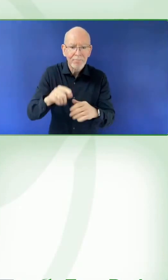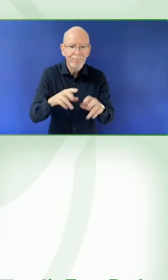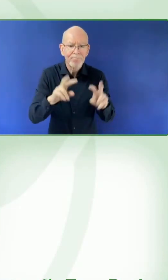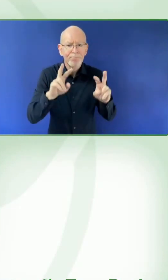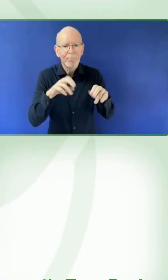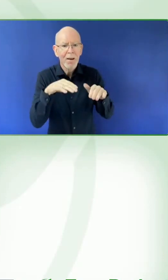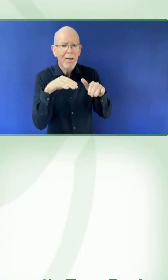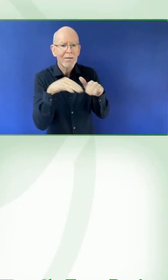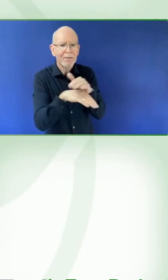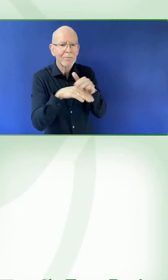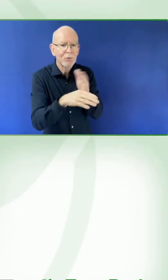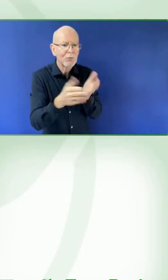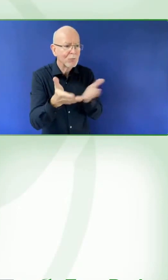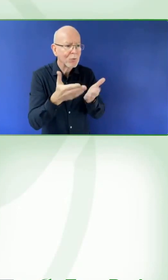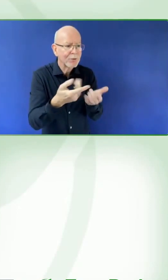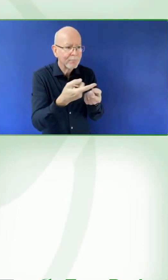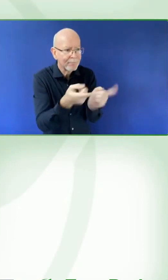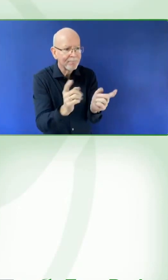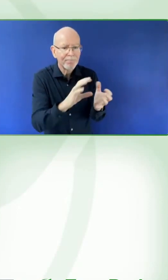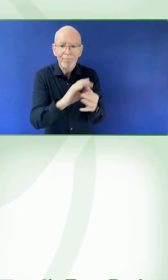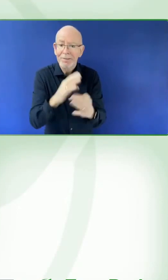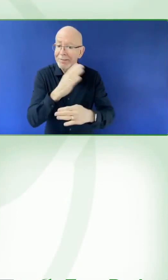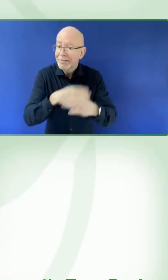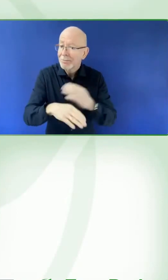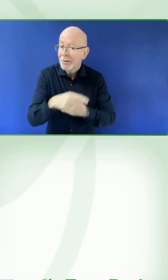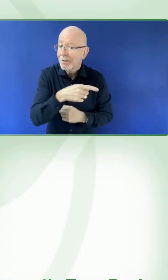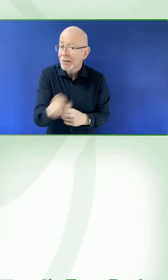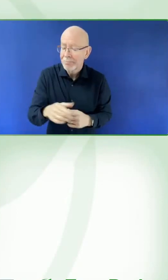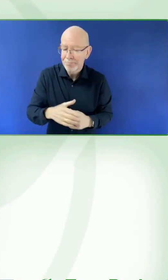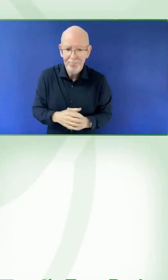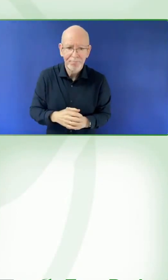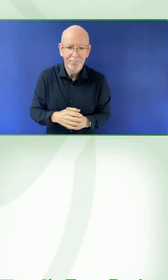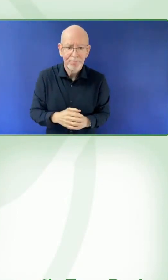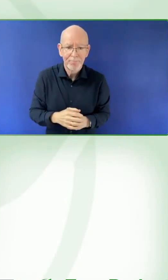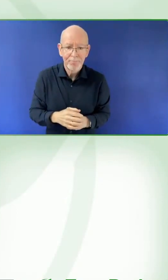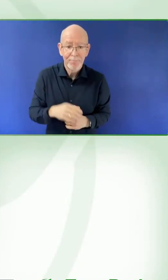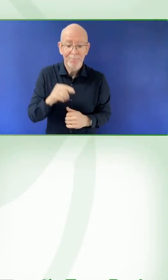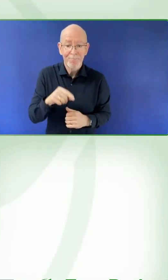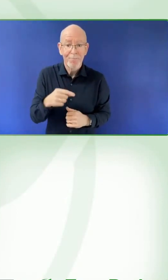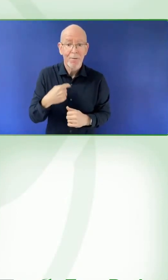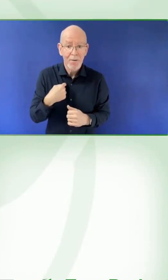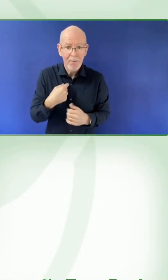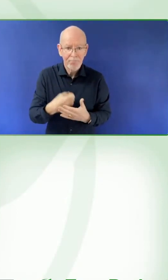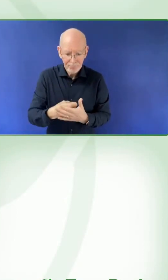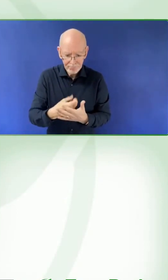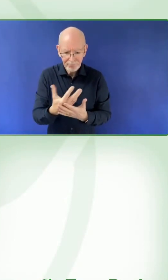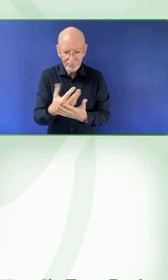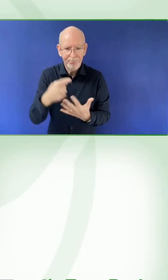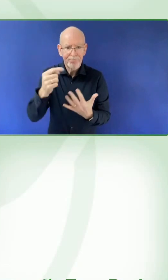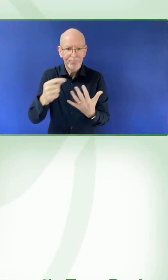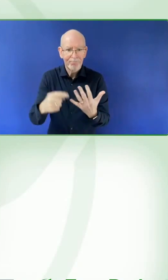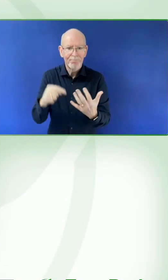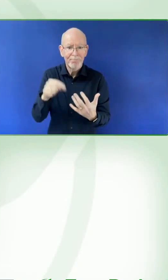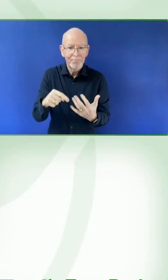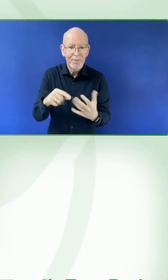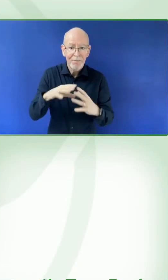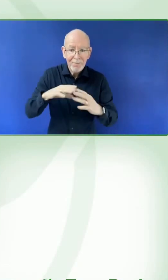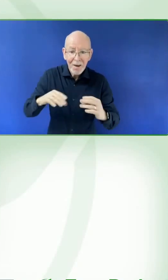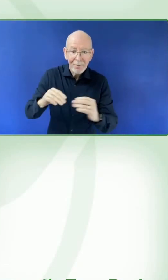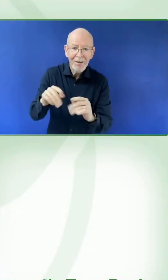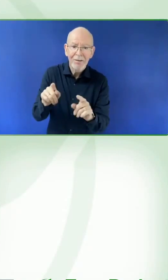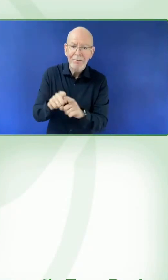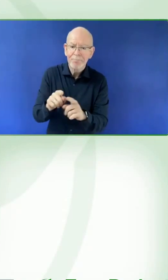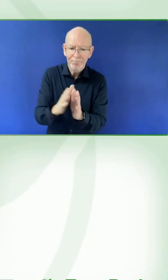Pro Familias Youth Network to the person with disability. We try to find the inclusion always. We